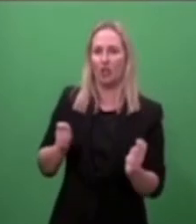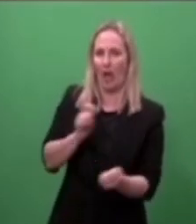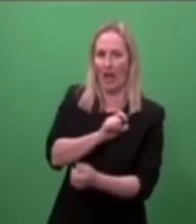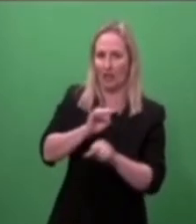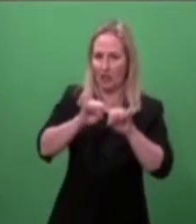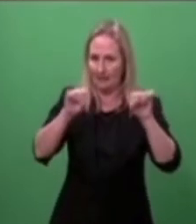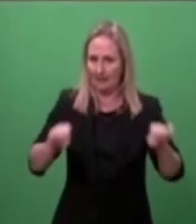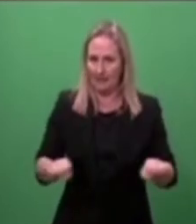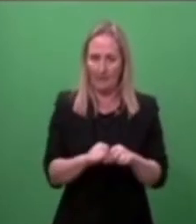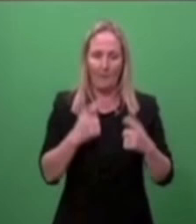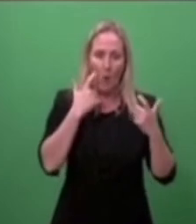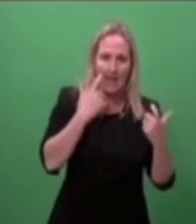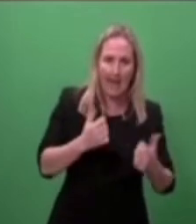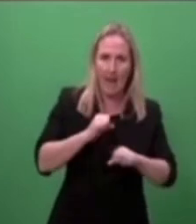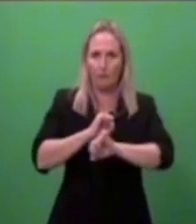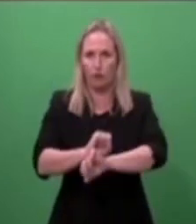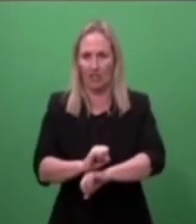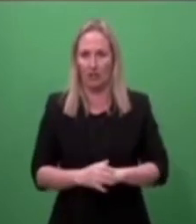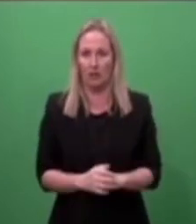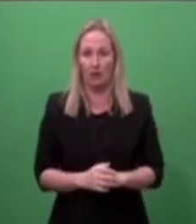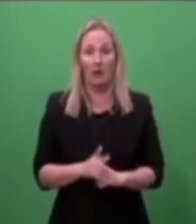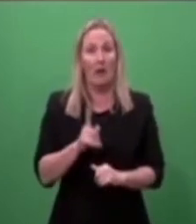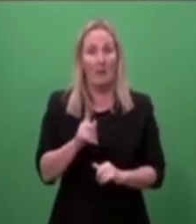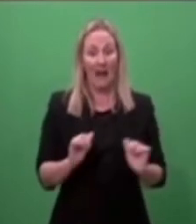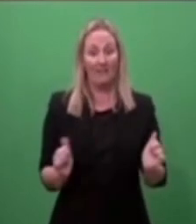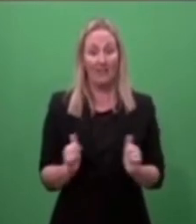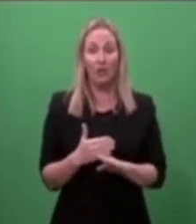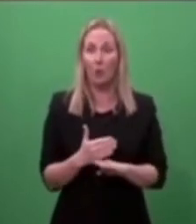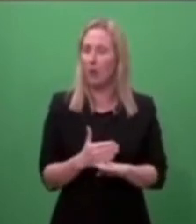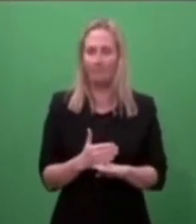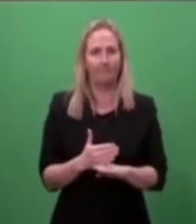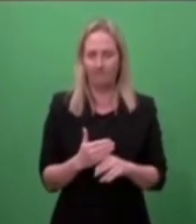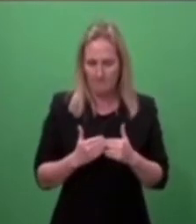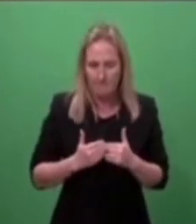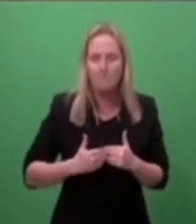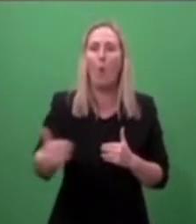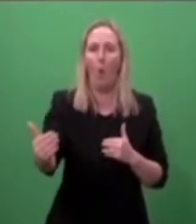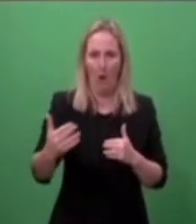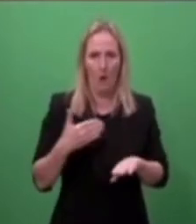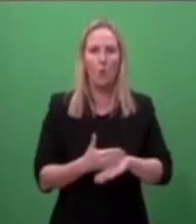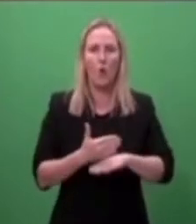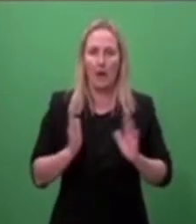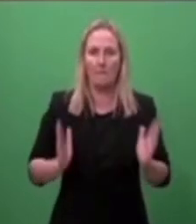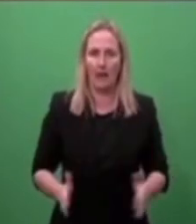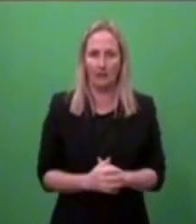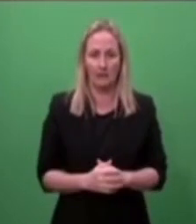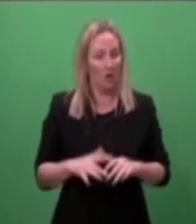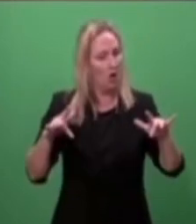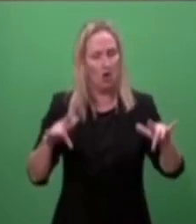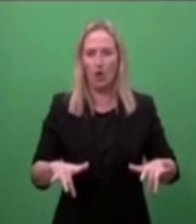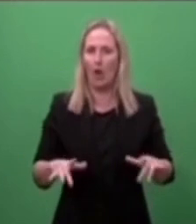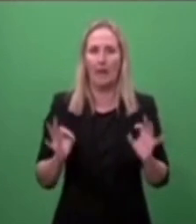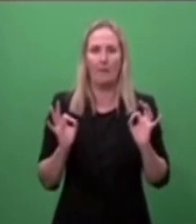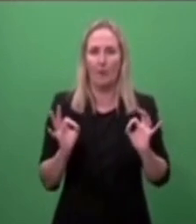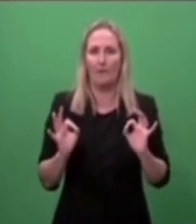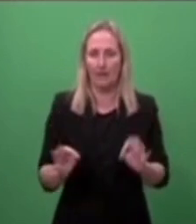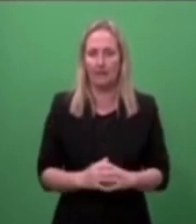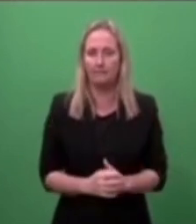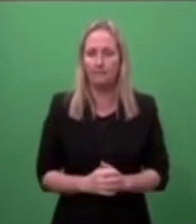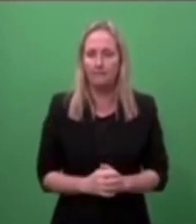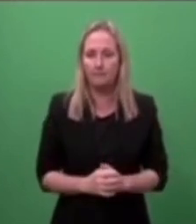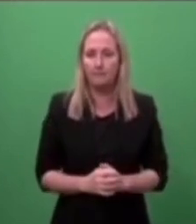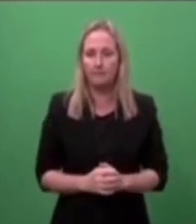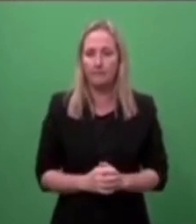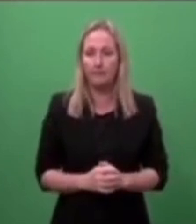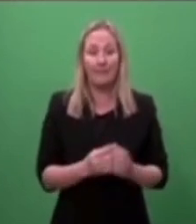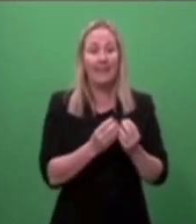system, but there is way more to do, and it is far from perfect. Some of those working to make the change we need